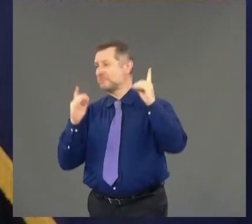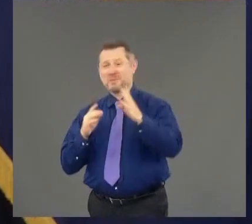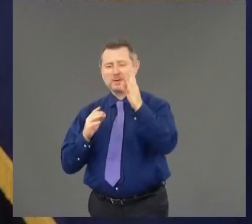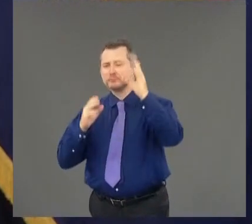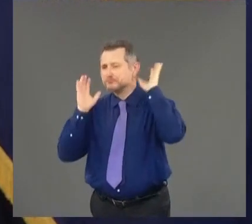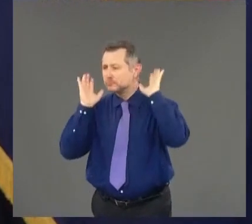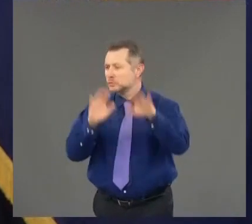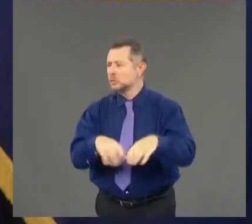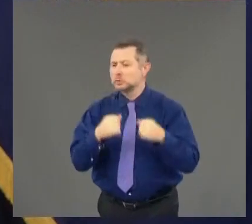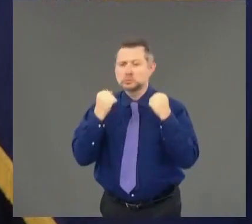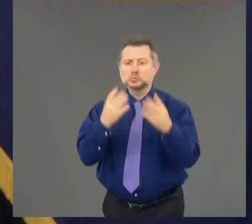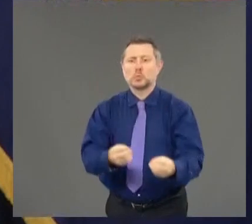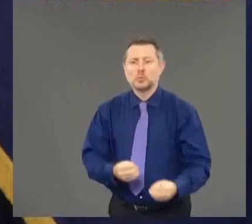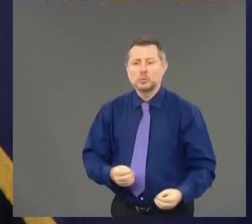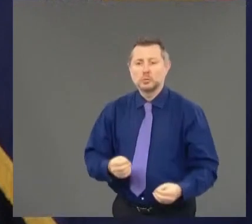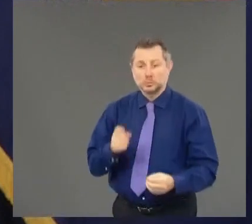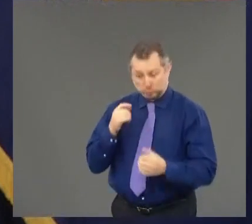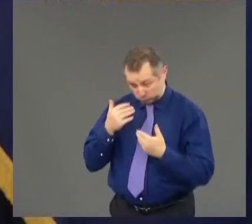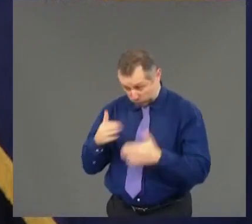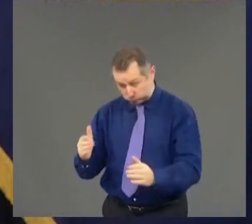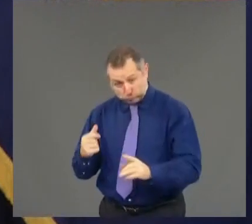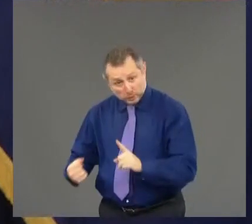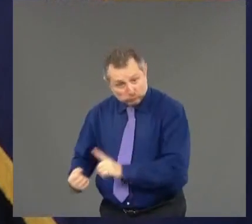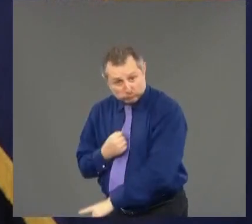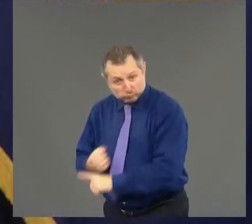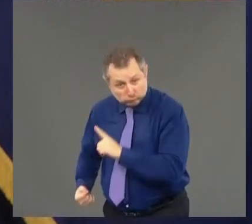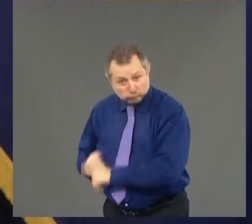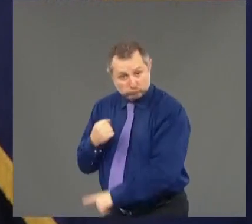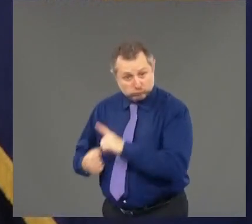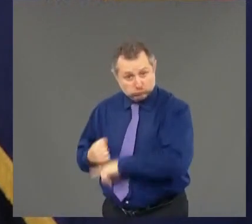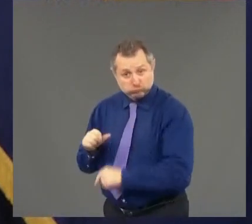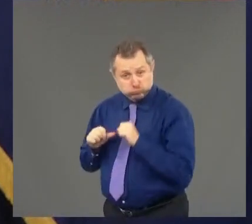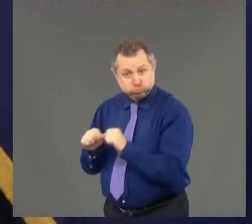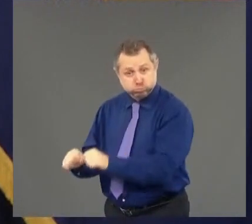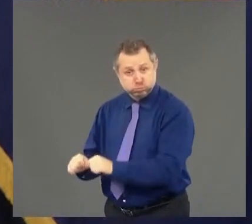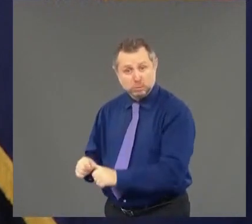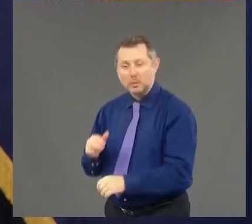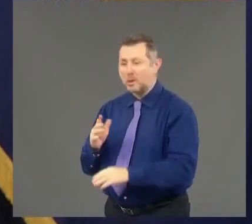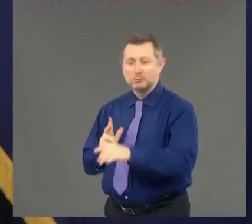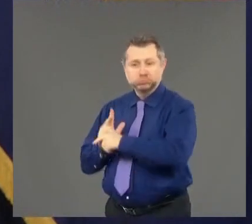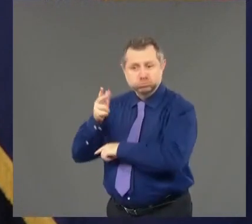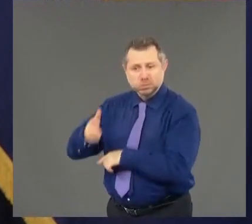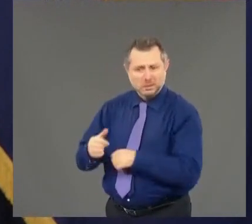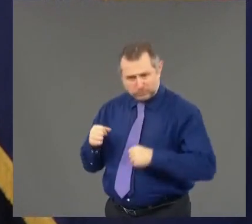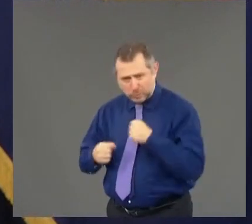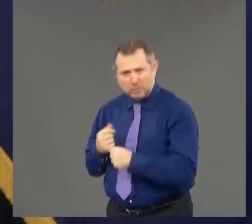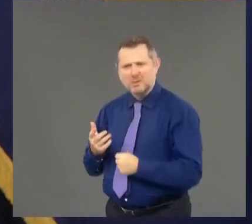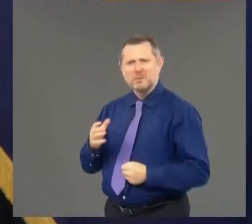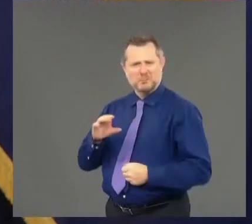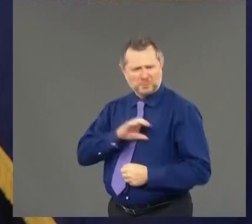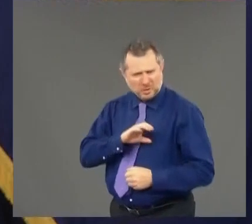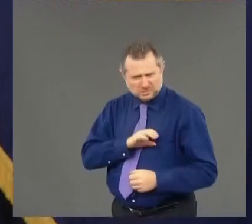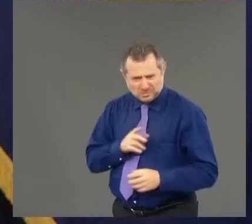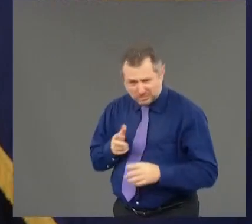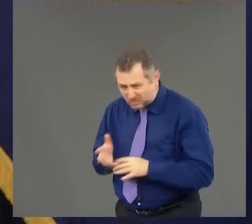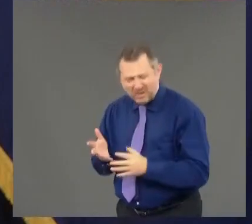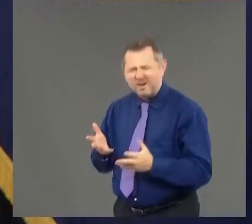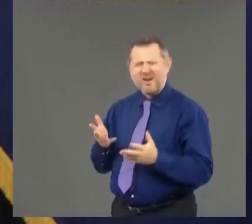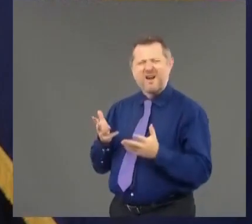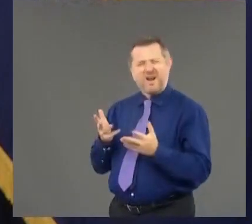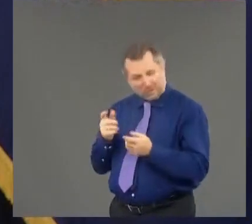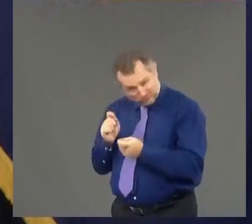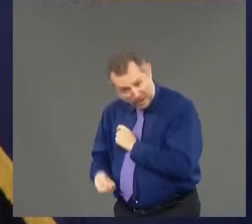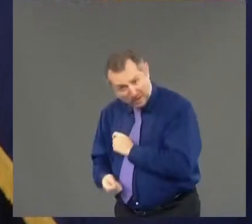protesters? Does that mean they're not going to drive them over with a car? What did that actually change?